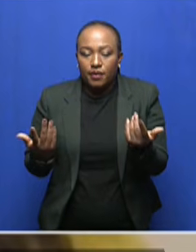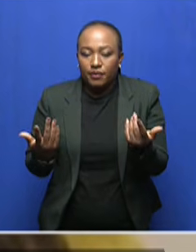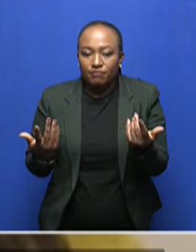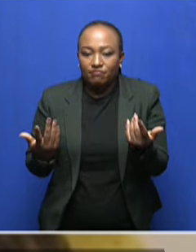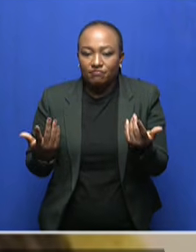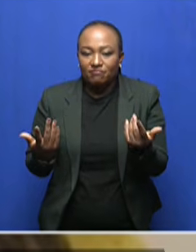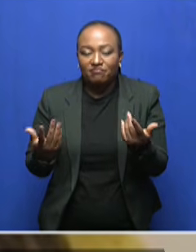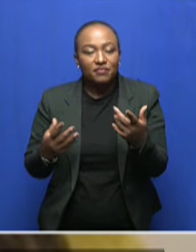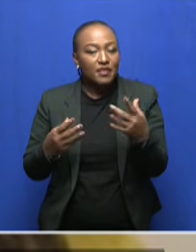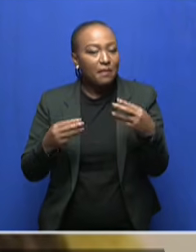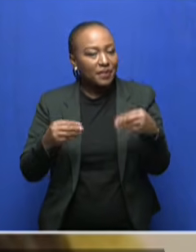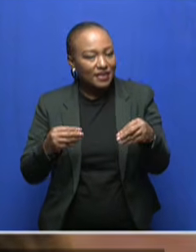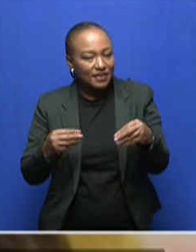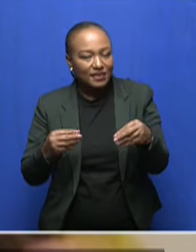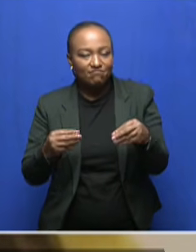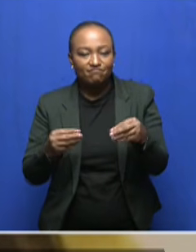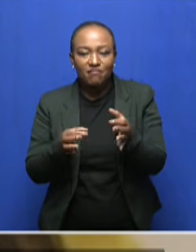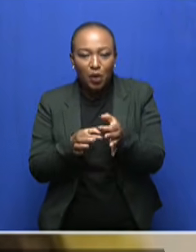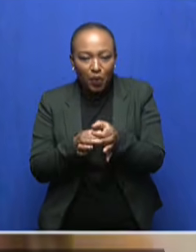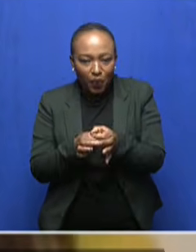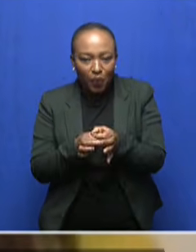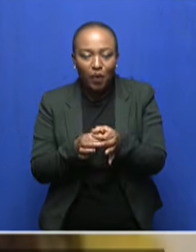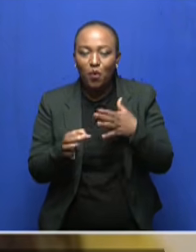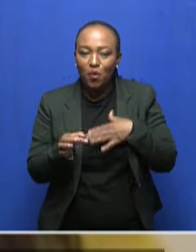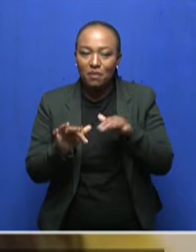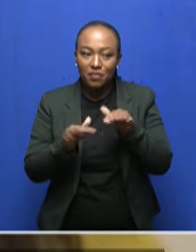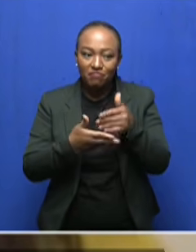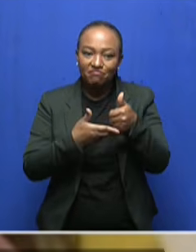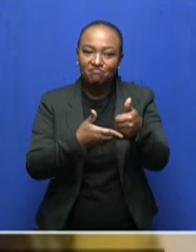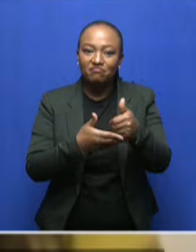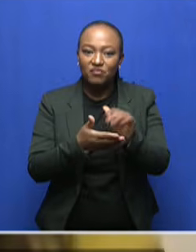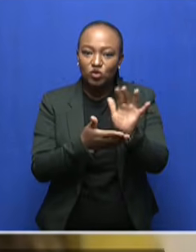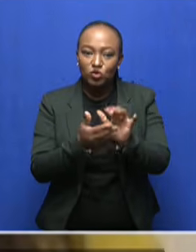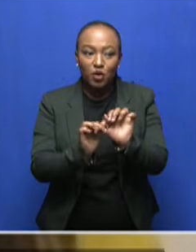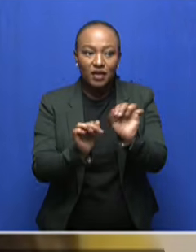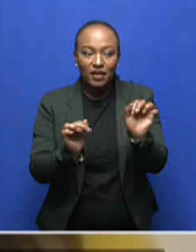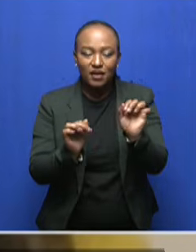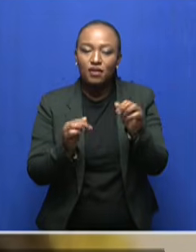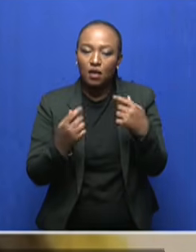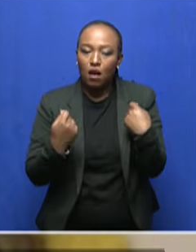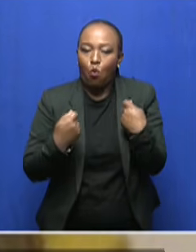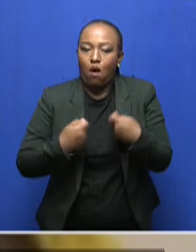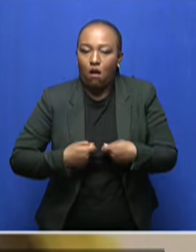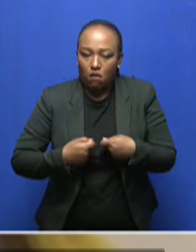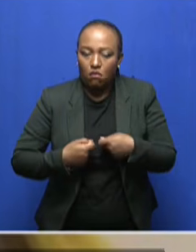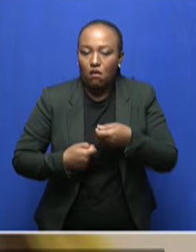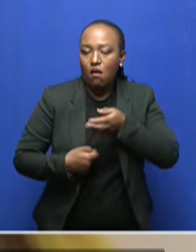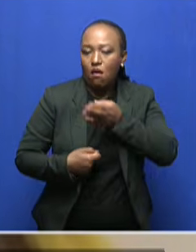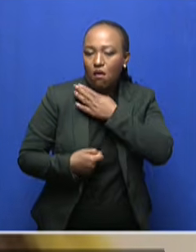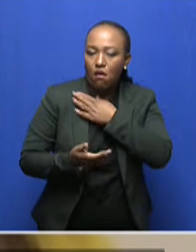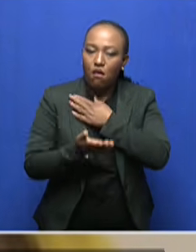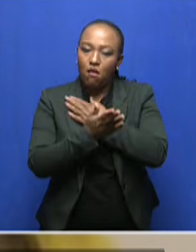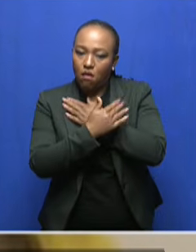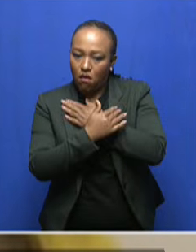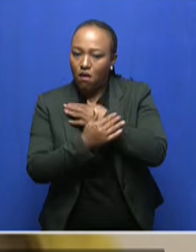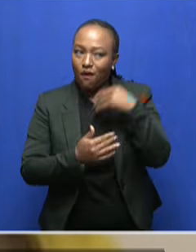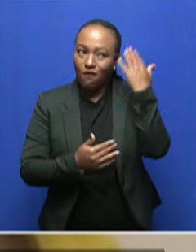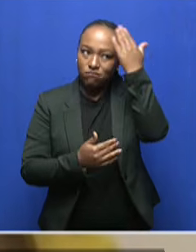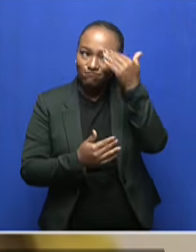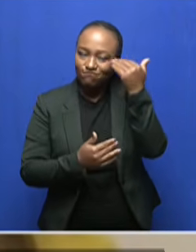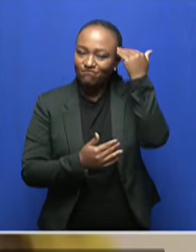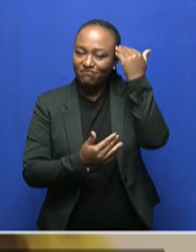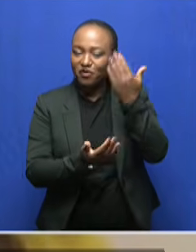a small business wanting to help people have their stories worn on them. So everyone is welcome,